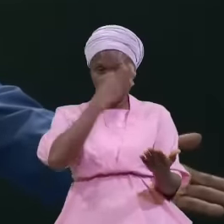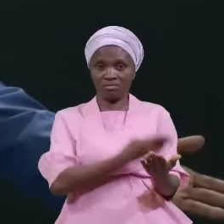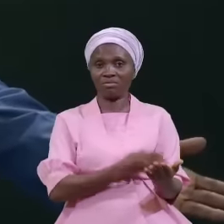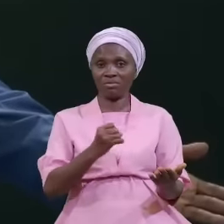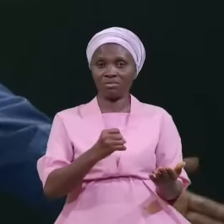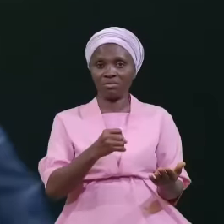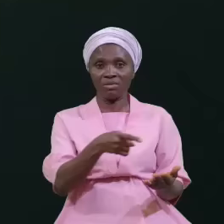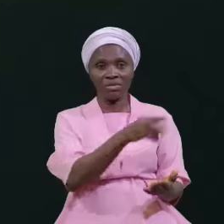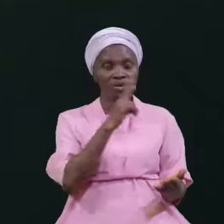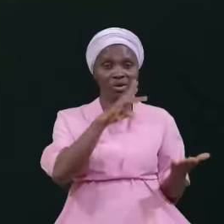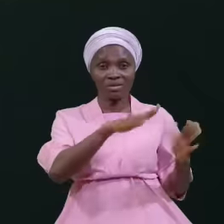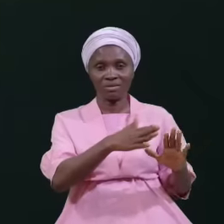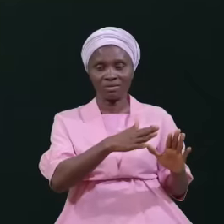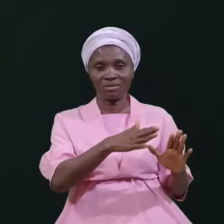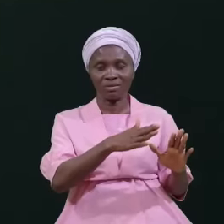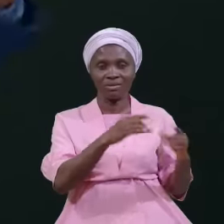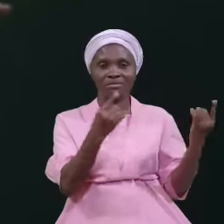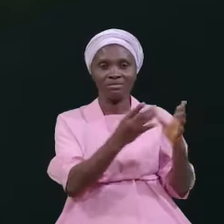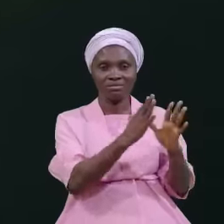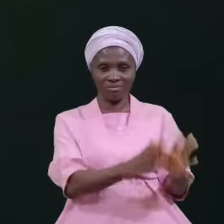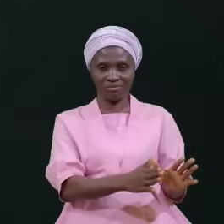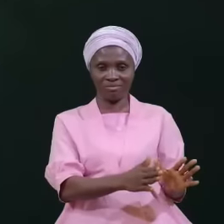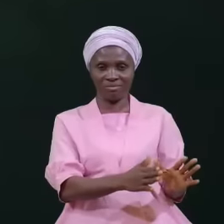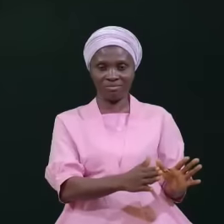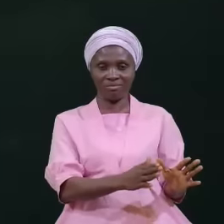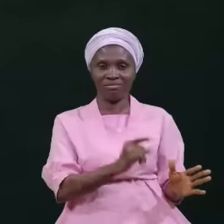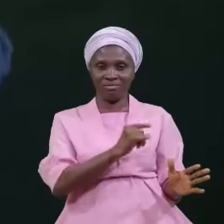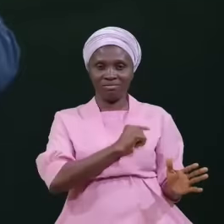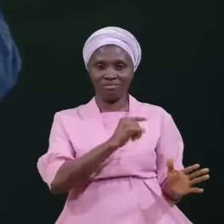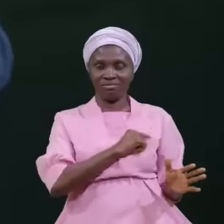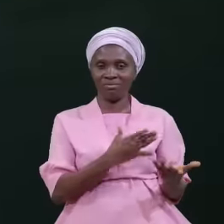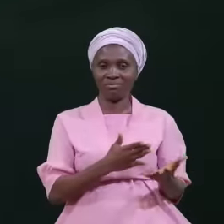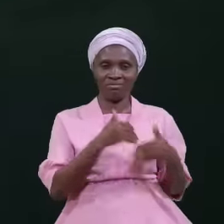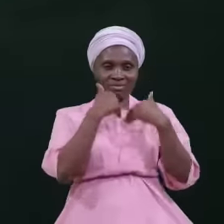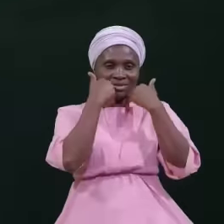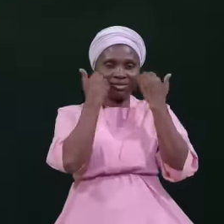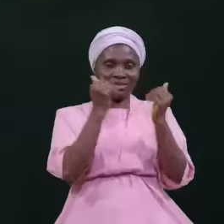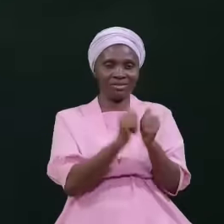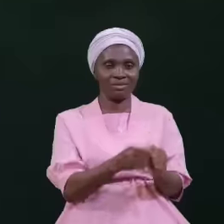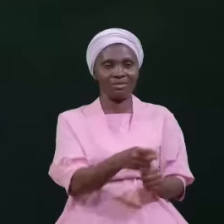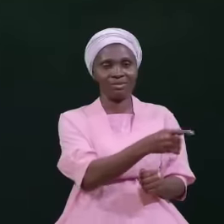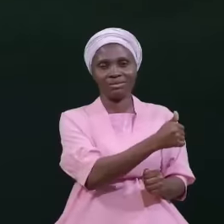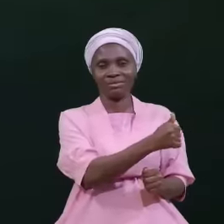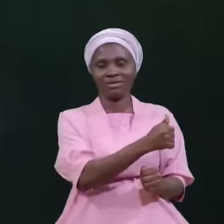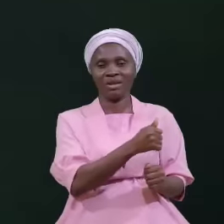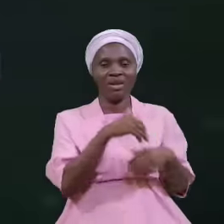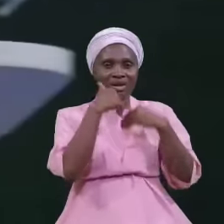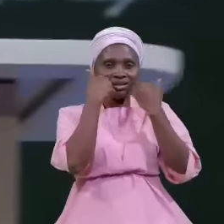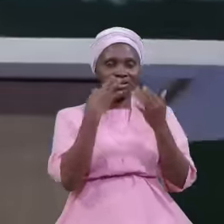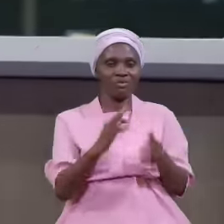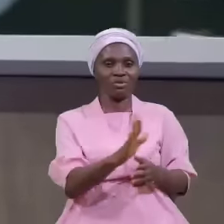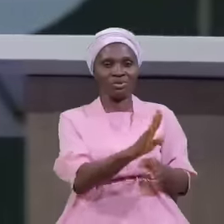guilty, ashamed, ashamed of themselves, ashamed of their actions, ashamed of